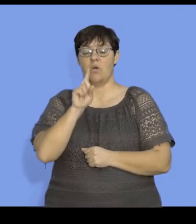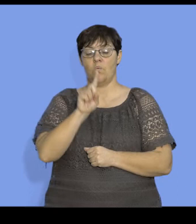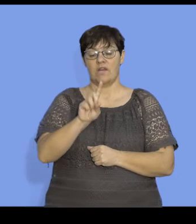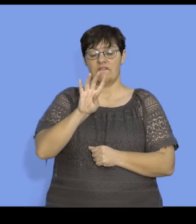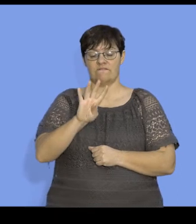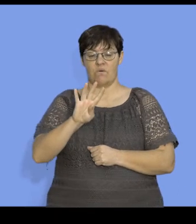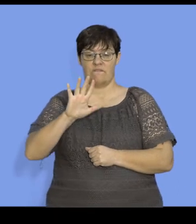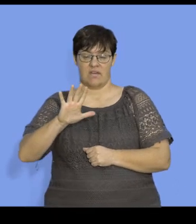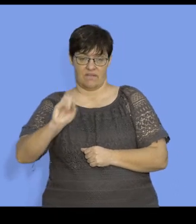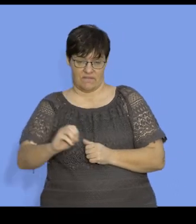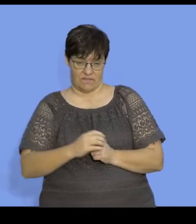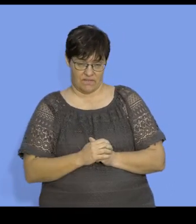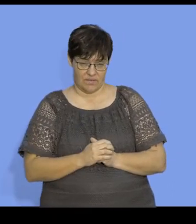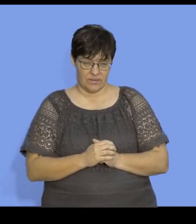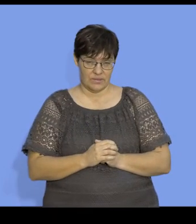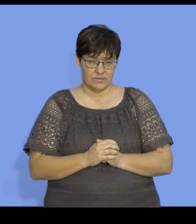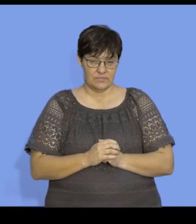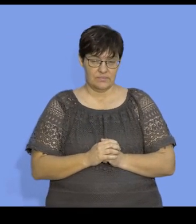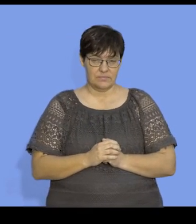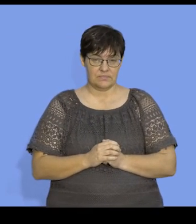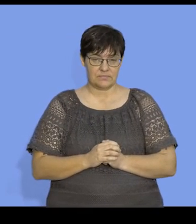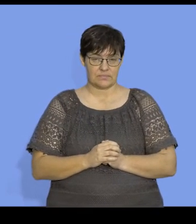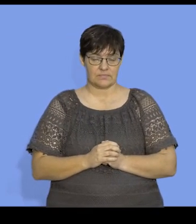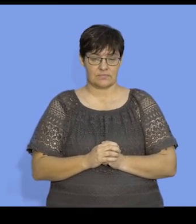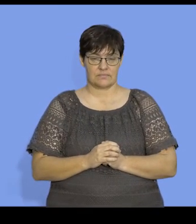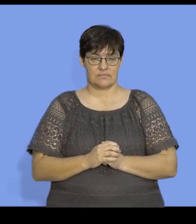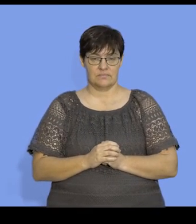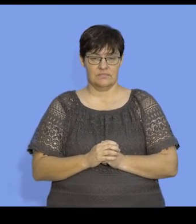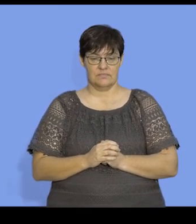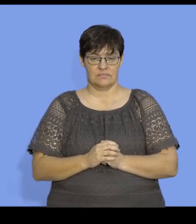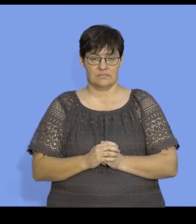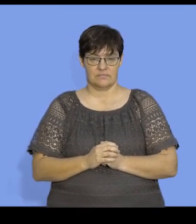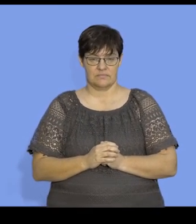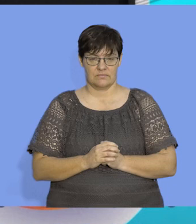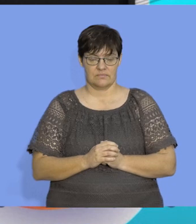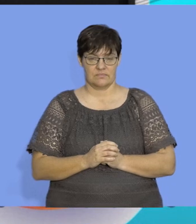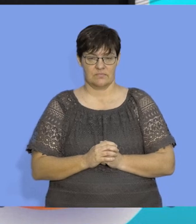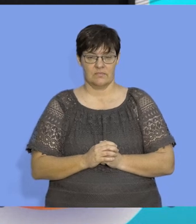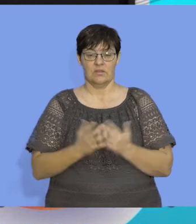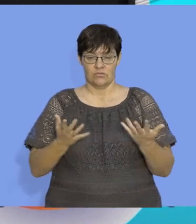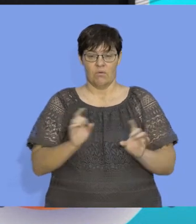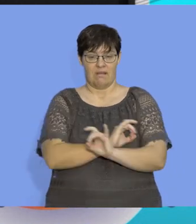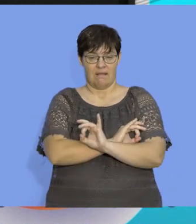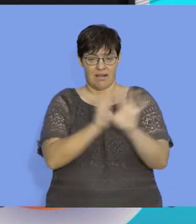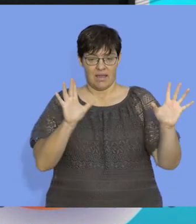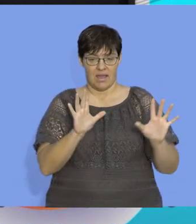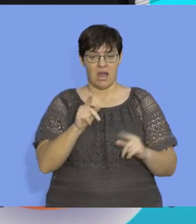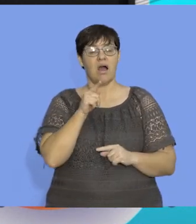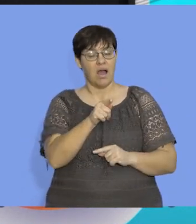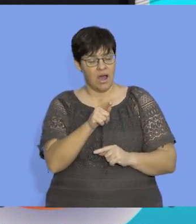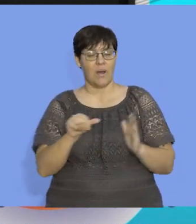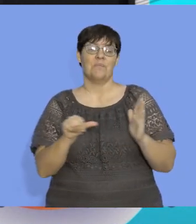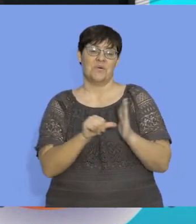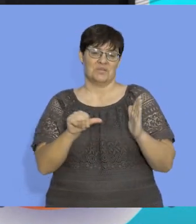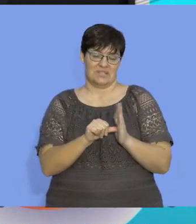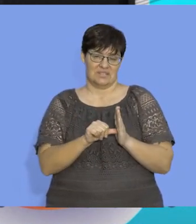you get your new depreciation figure of 1,450. So clearly, guys, it's important that